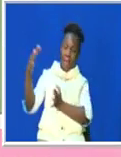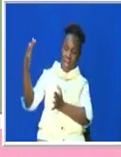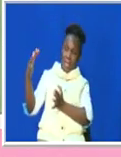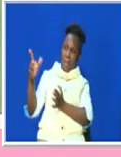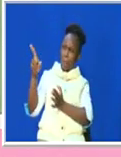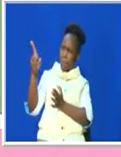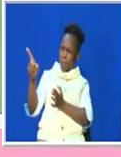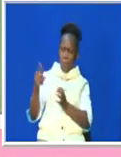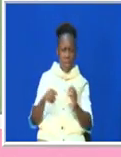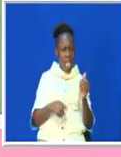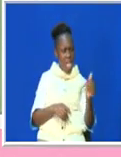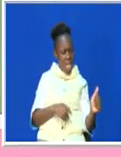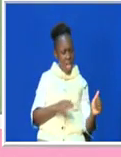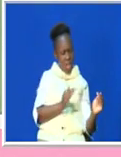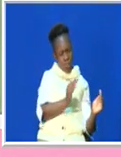the smallest.